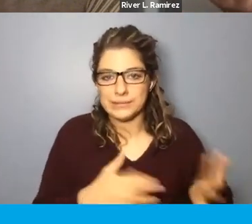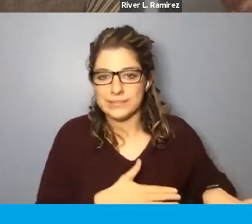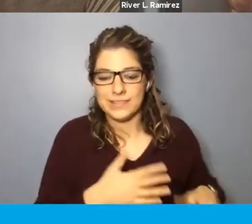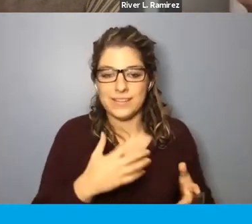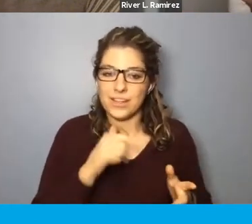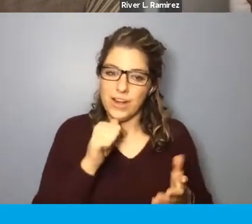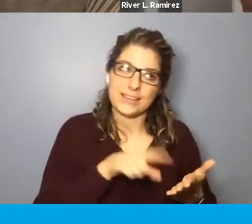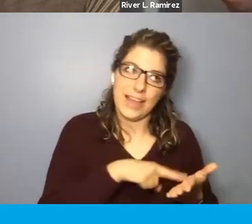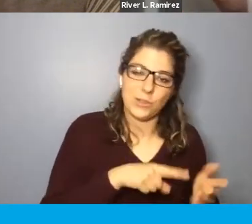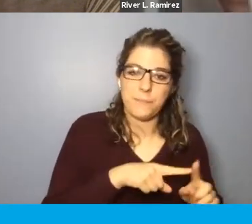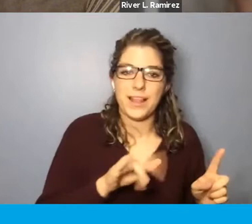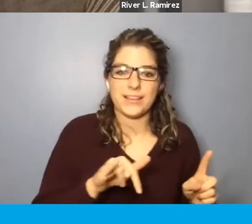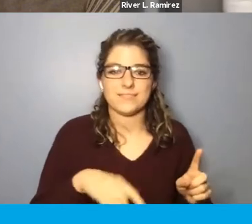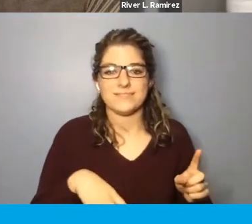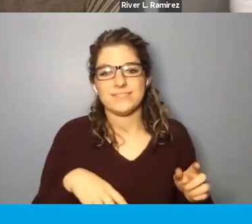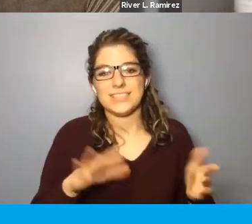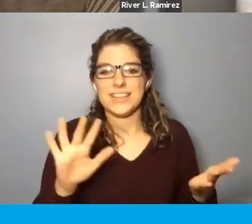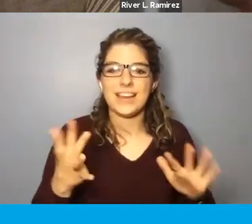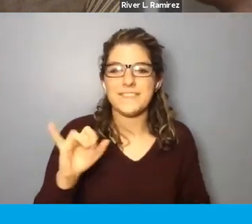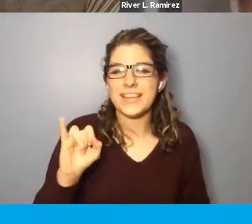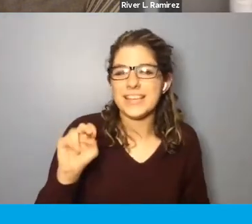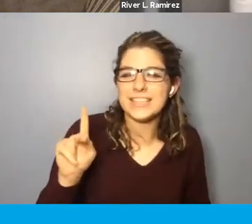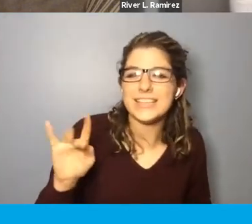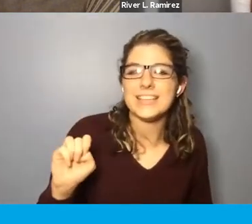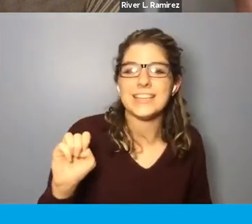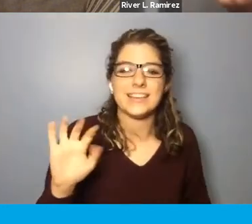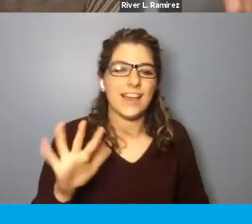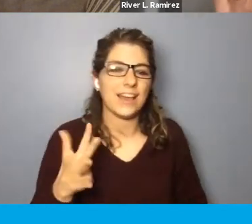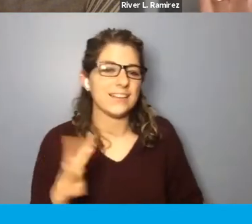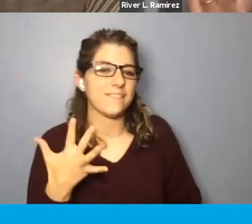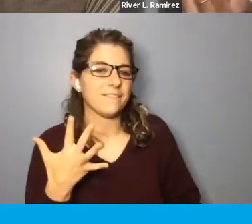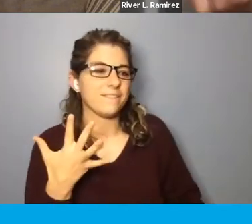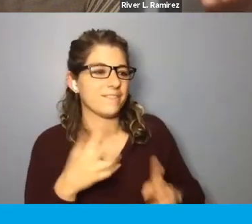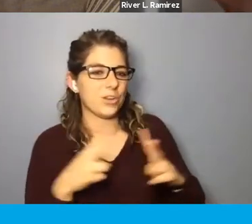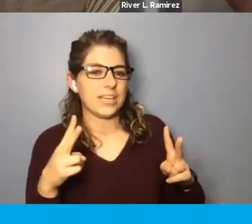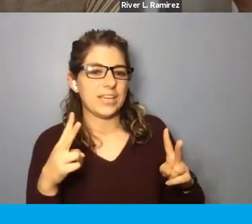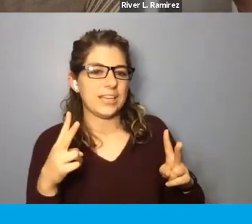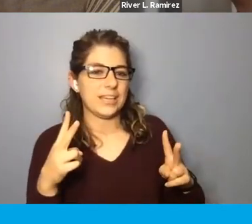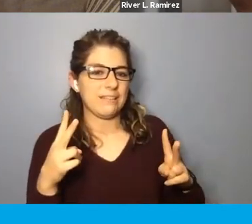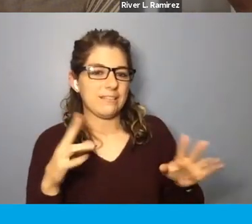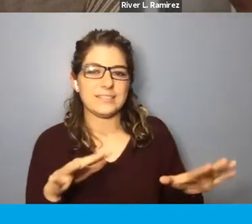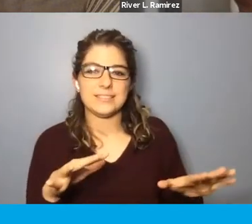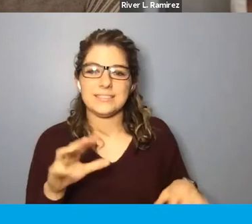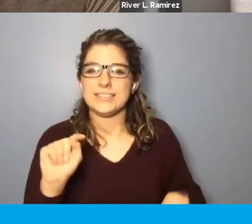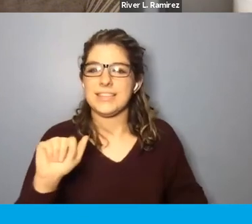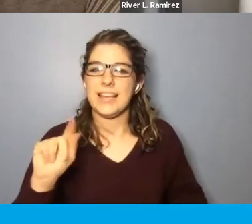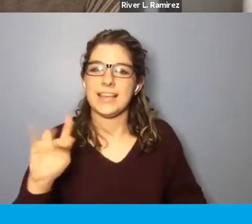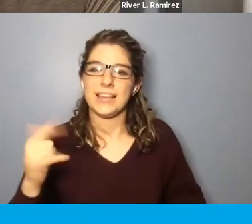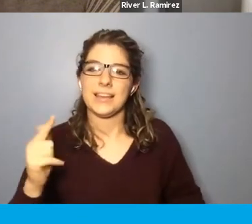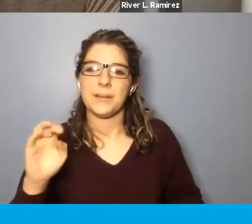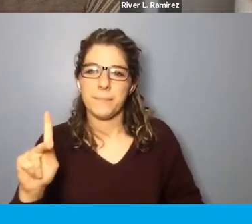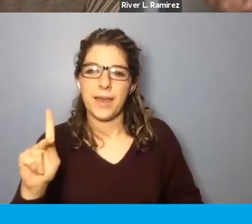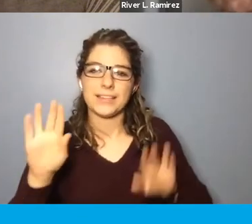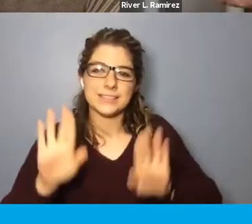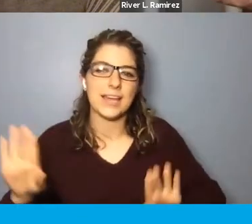they're not canceled, but it's like, it was like kind of indie, kind of like, I was very into Taking Back Sunday, which was like really